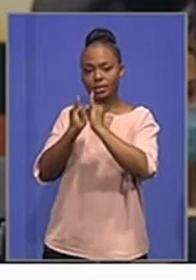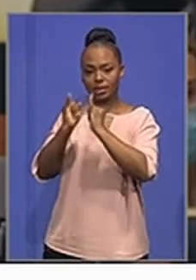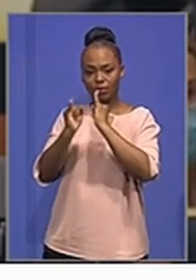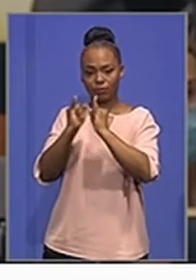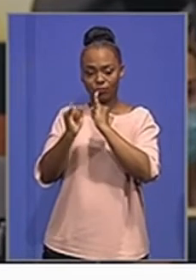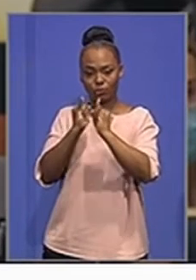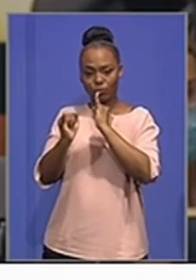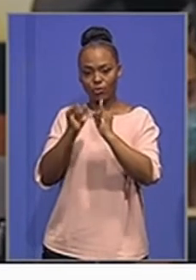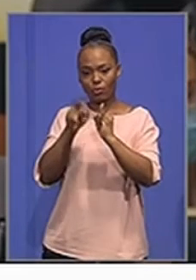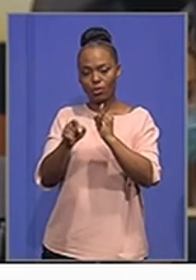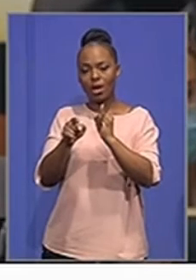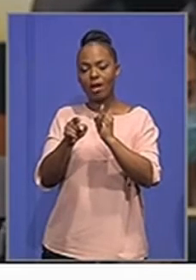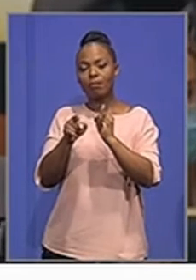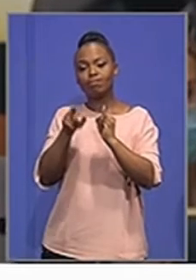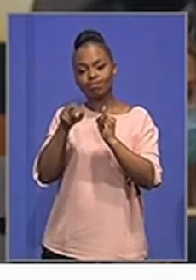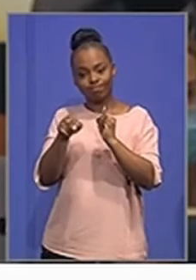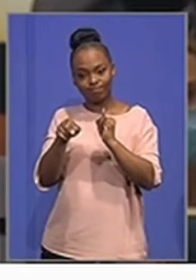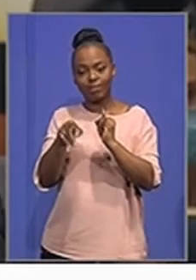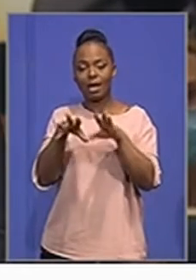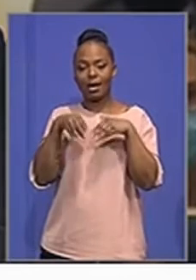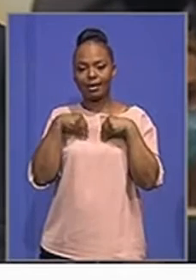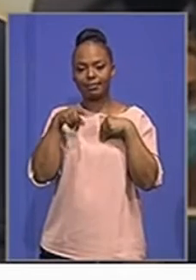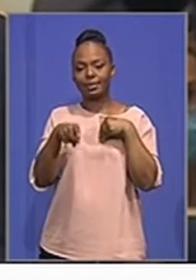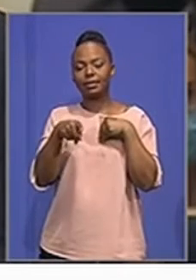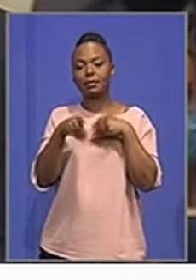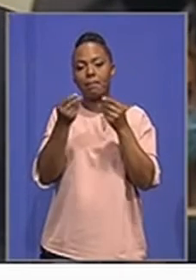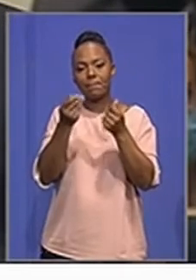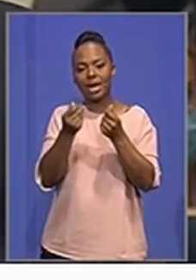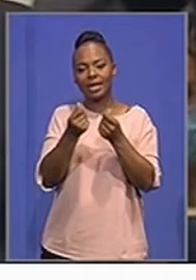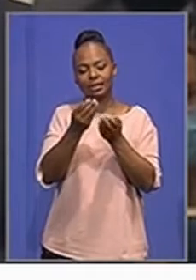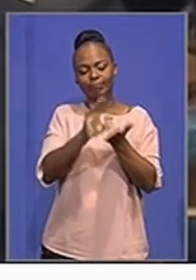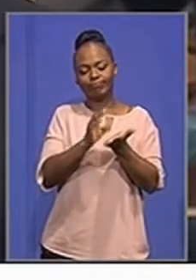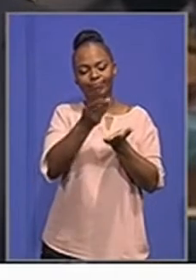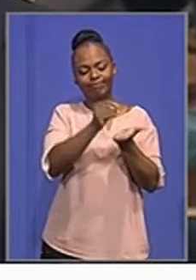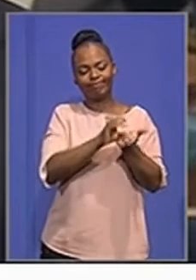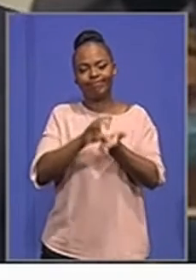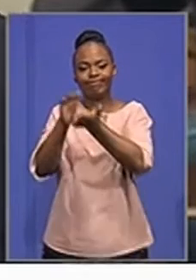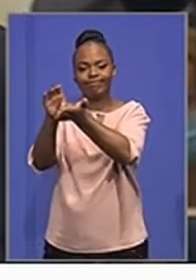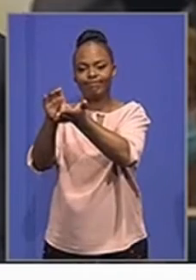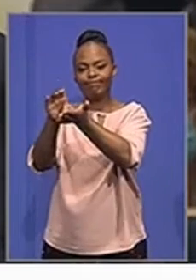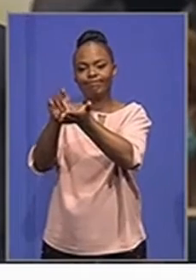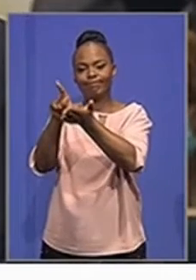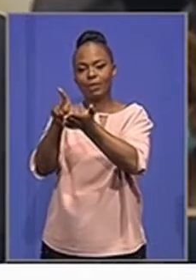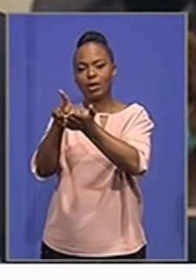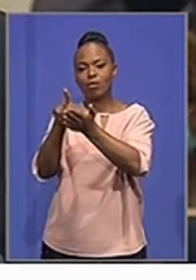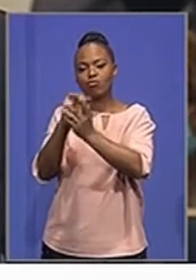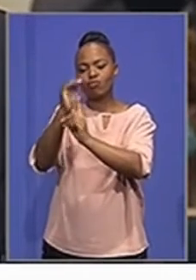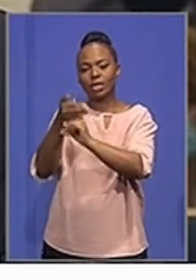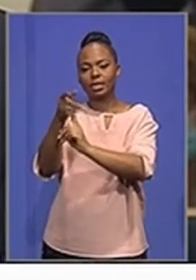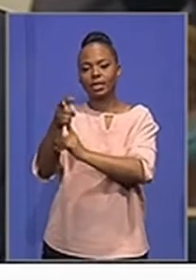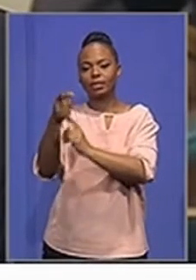them admitting to taking money to fund the Protect Luthuli